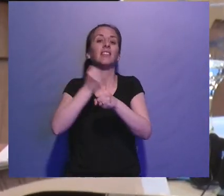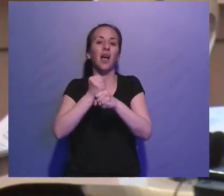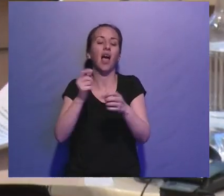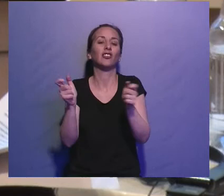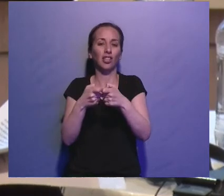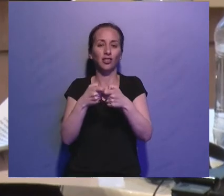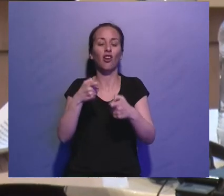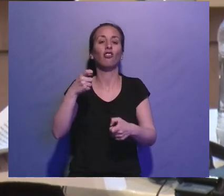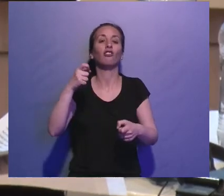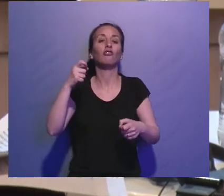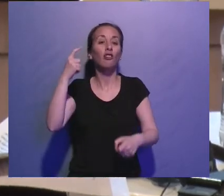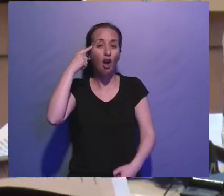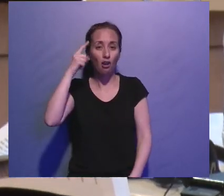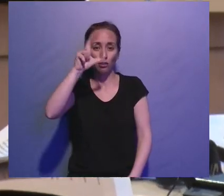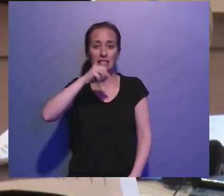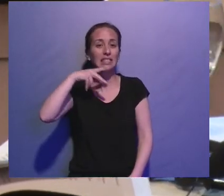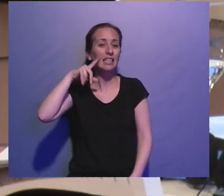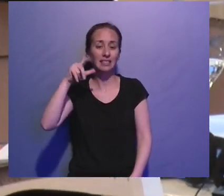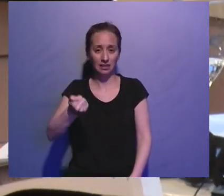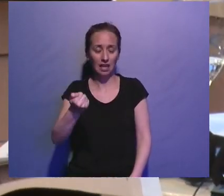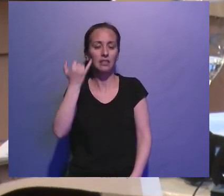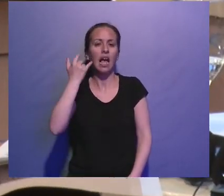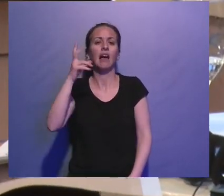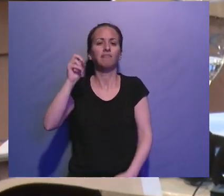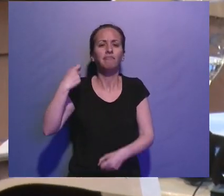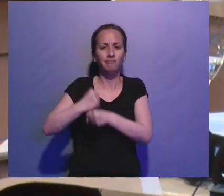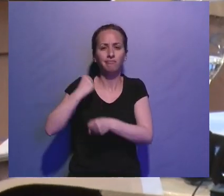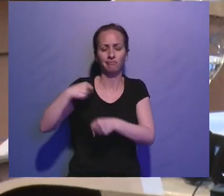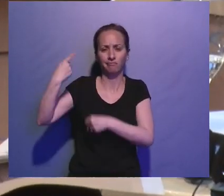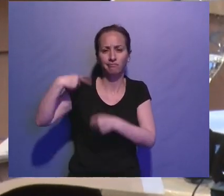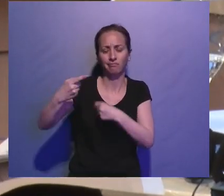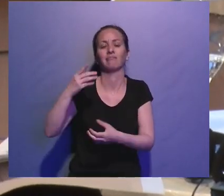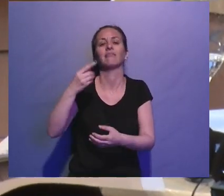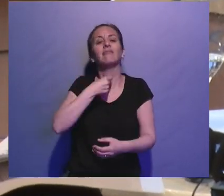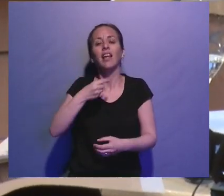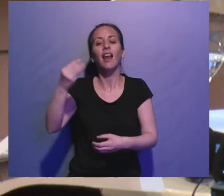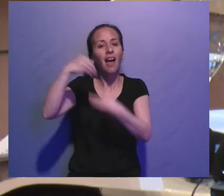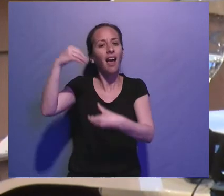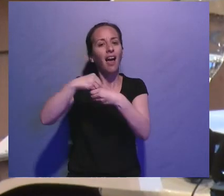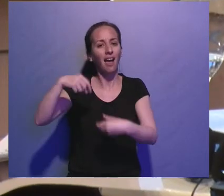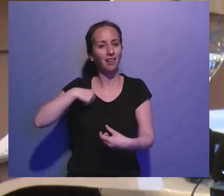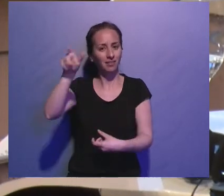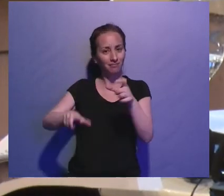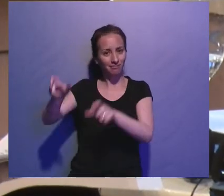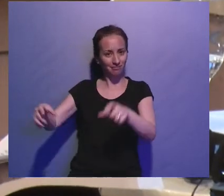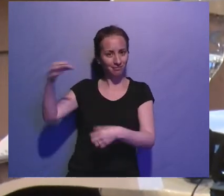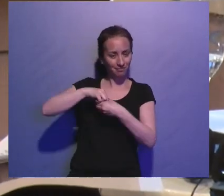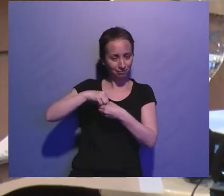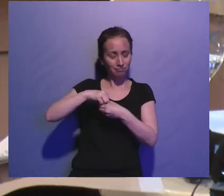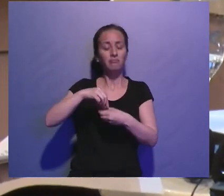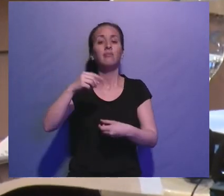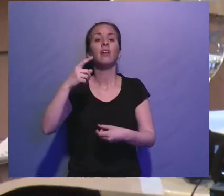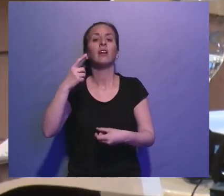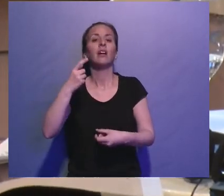to continue working in my foundation, the Foundation Conciencia,